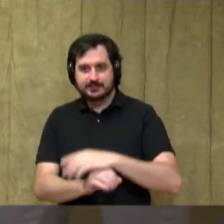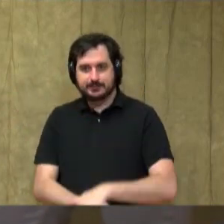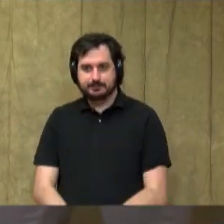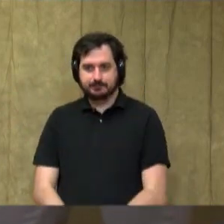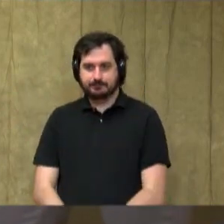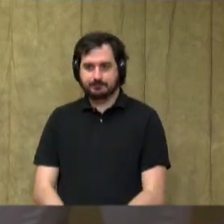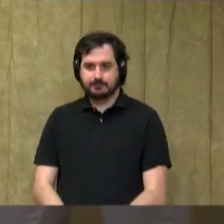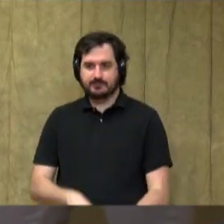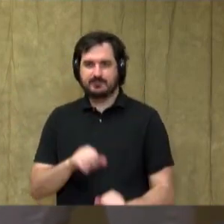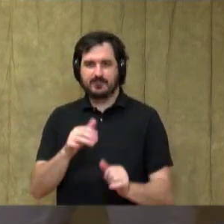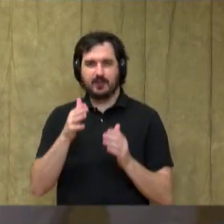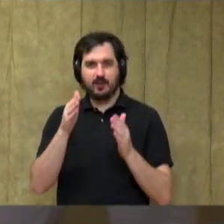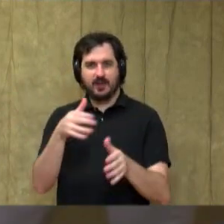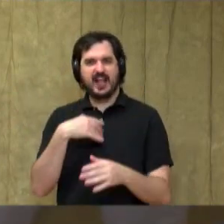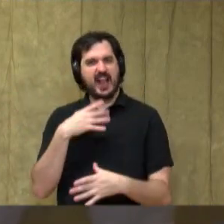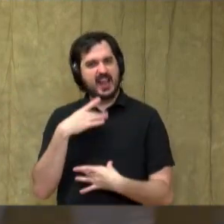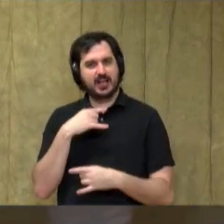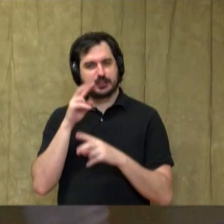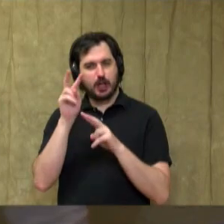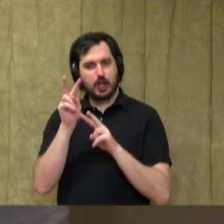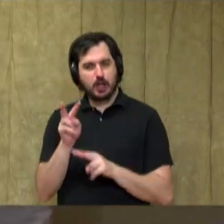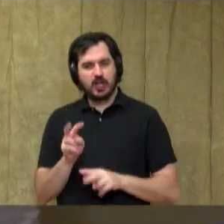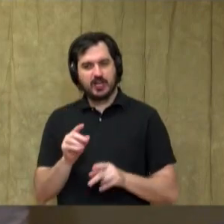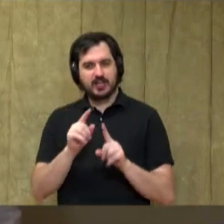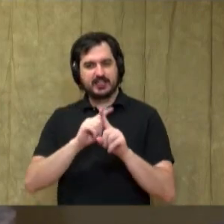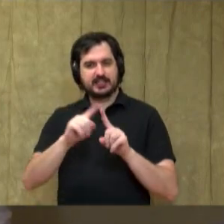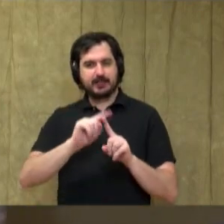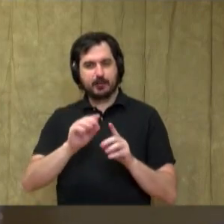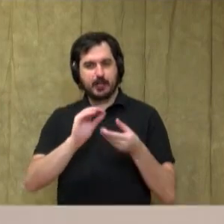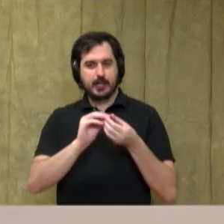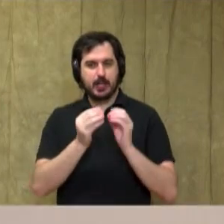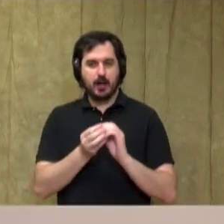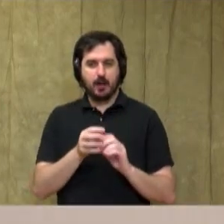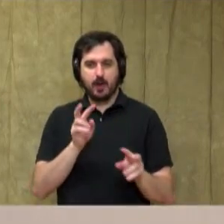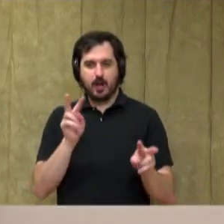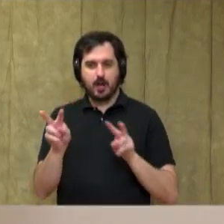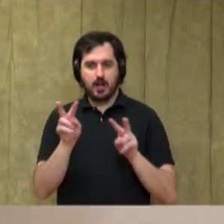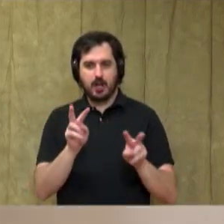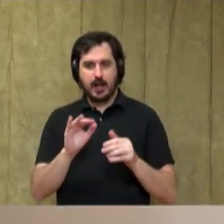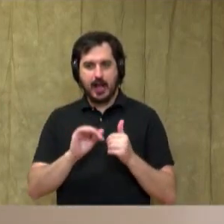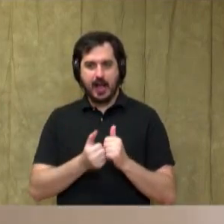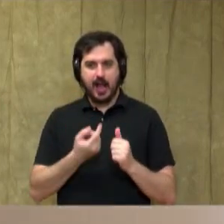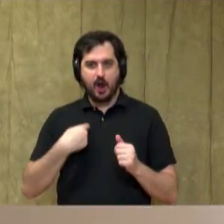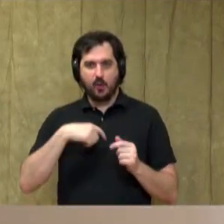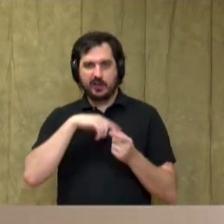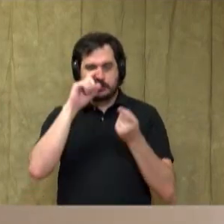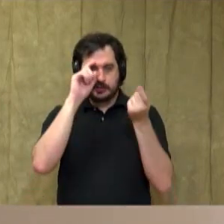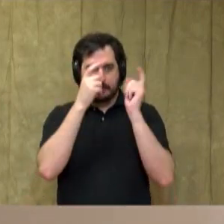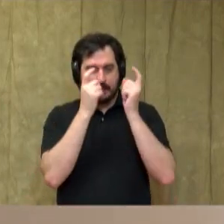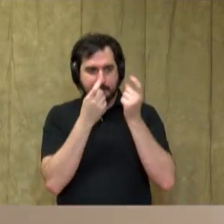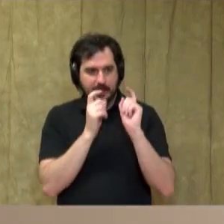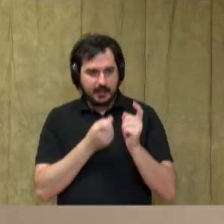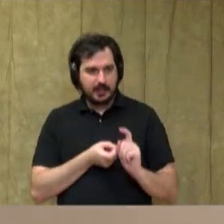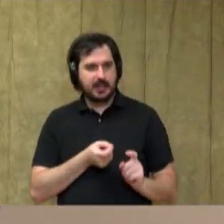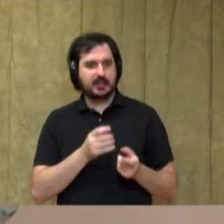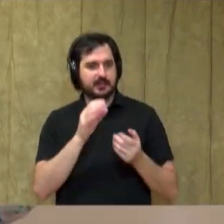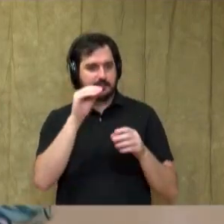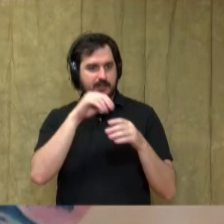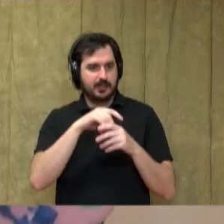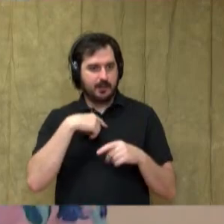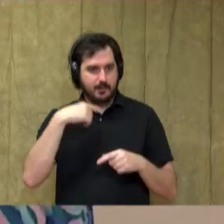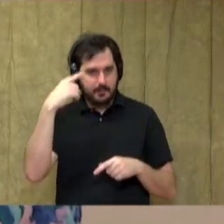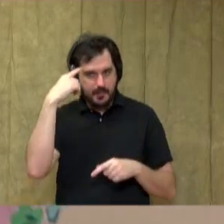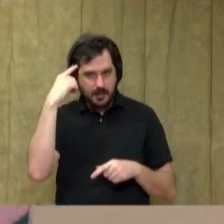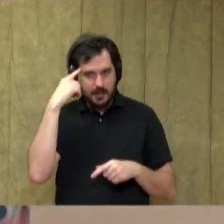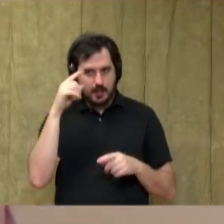that's just a way that I like to look at it. I like to look at numbers in different ways, look at the way that we manipulate them in our brains and our minds, and look